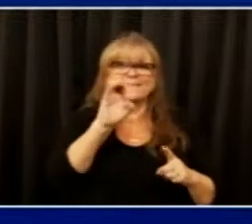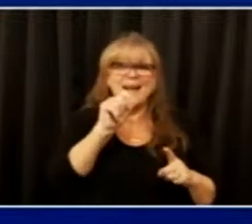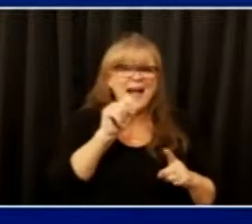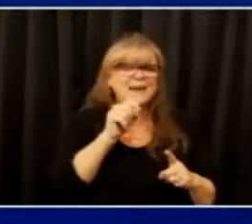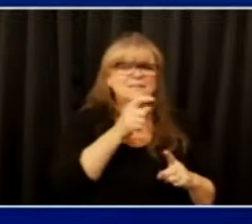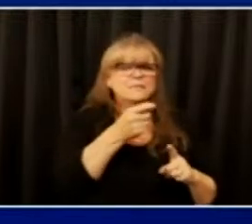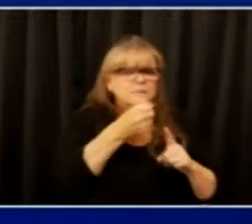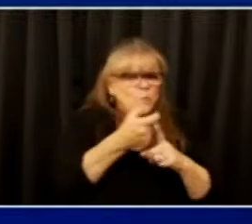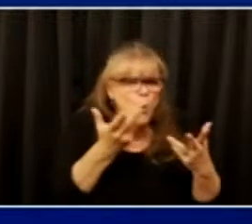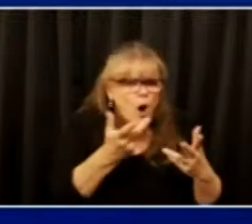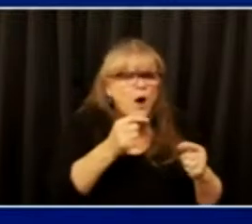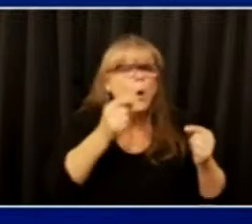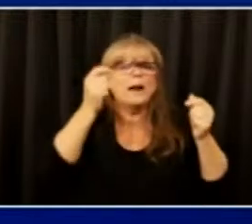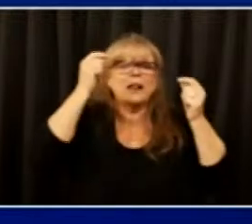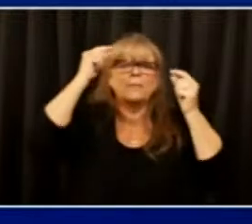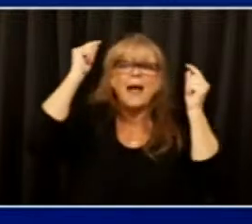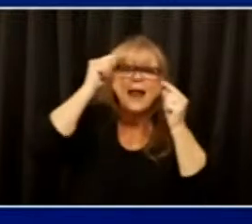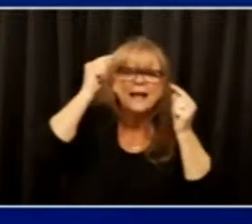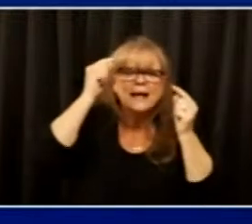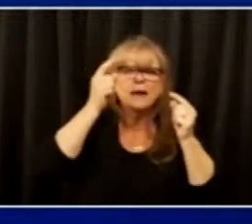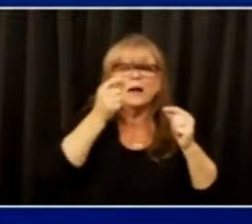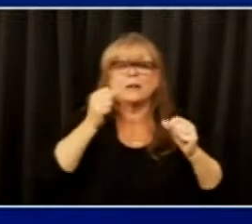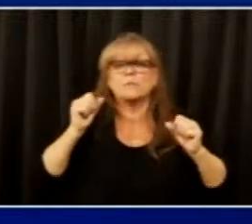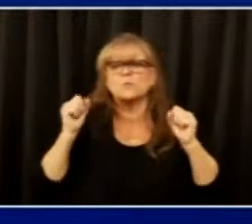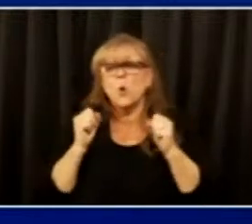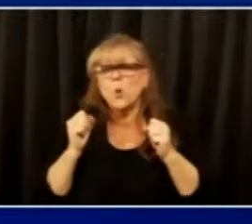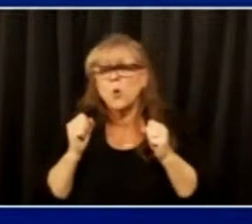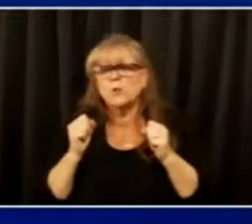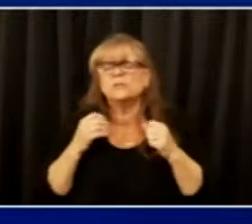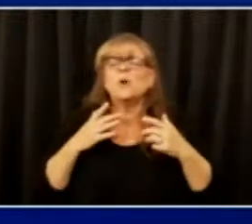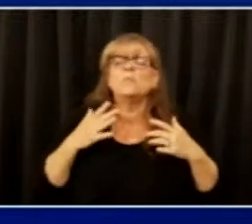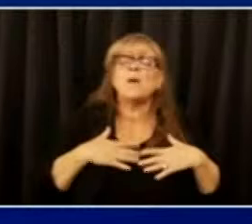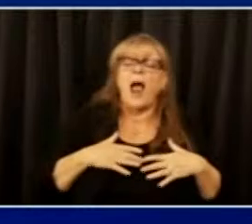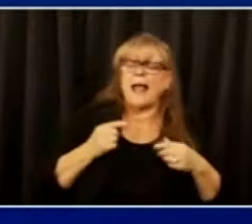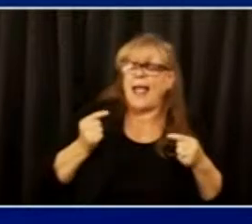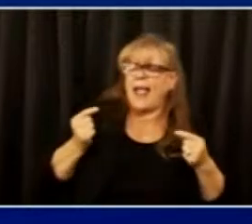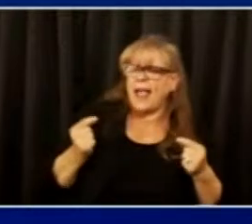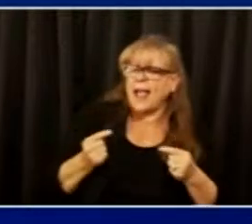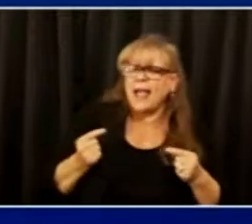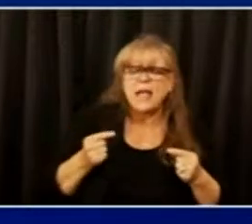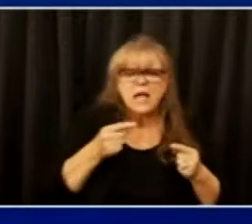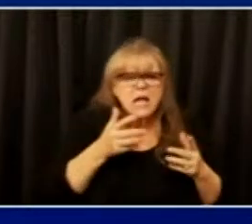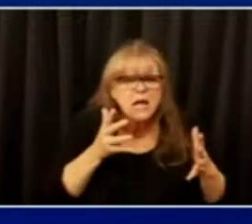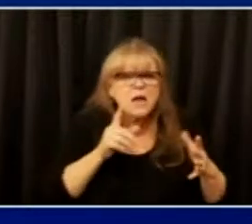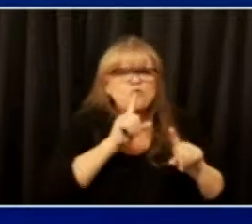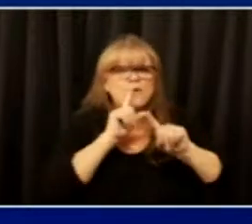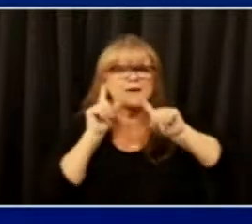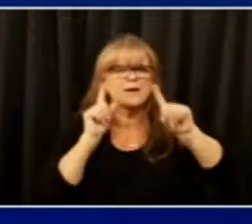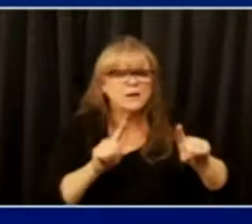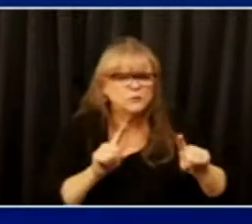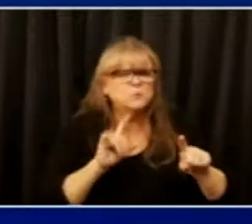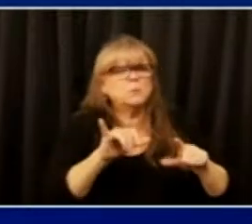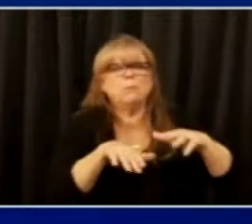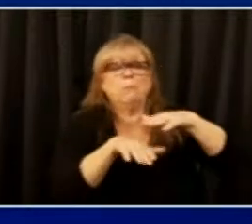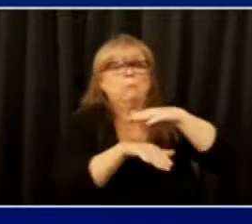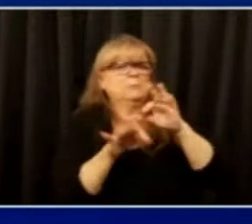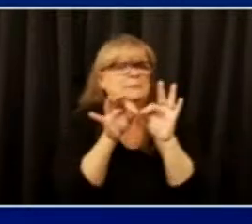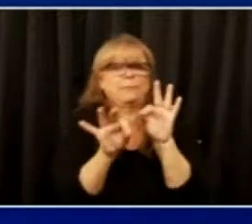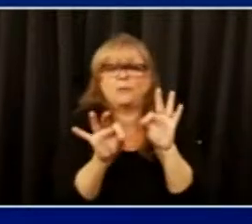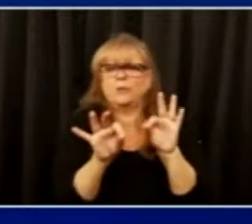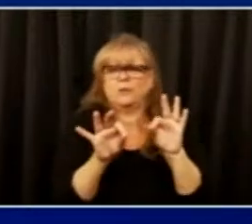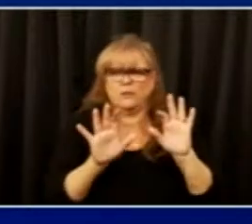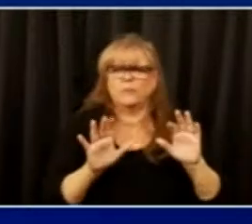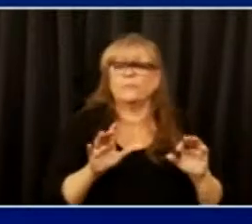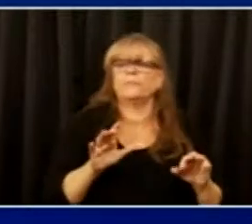fatigue, chills, and some body aches. And those were seen a little bit more commonly after the second dose compared with that first dose, and they resolved after a